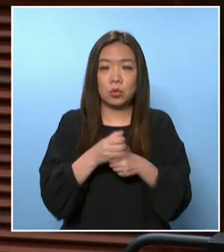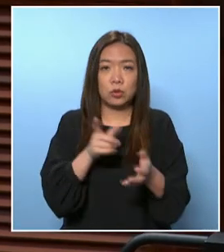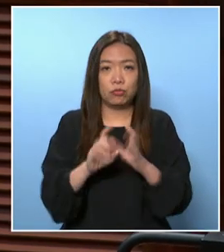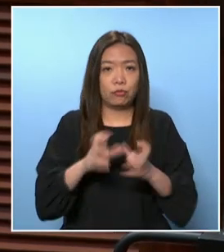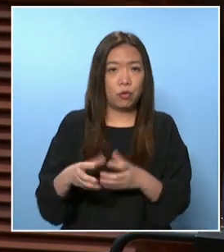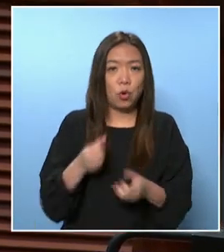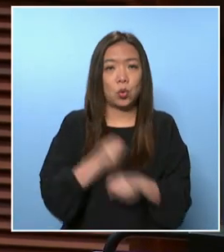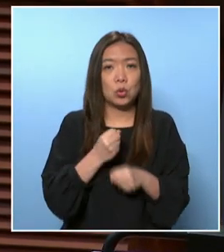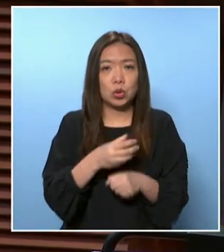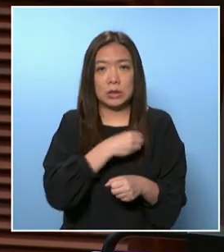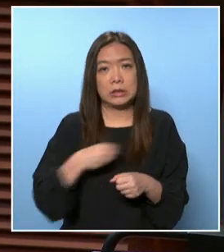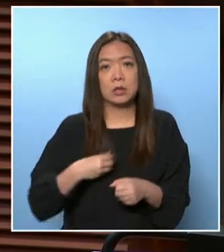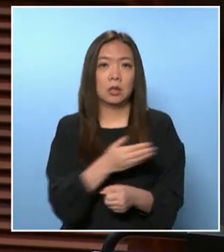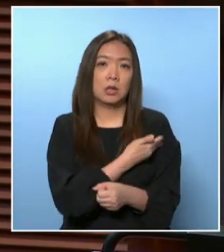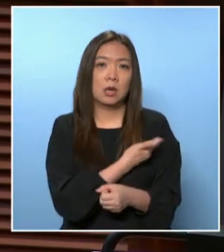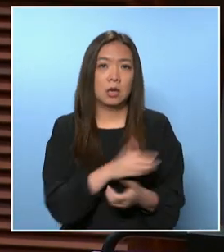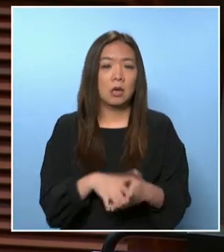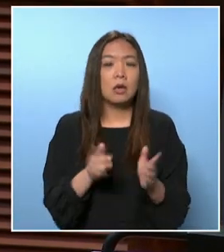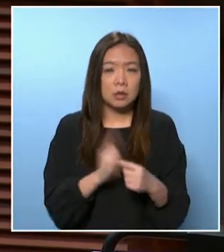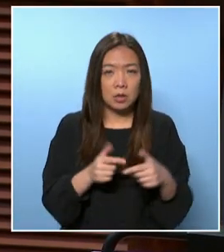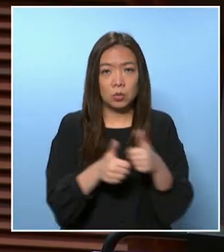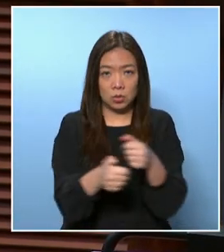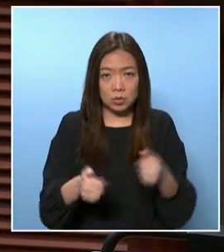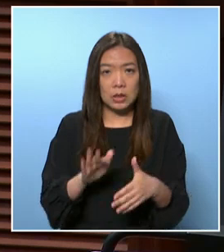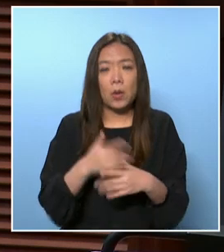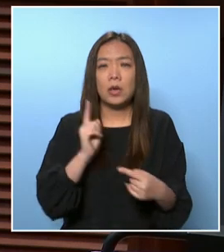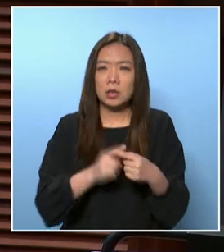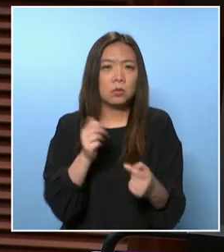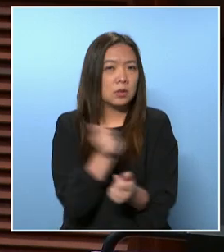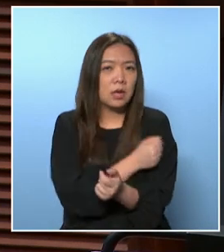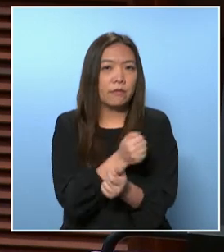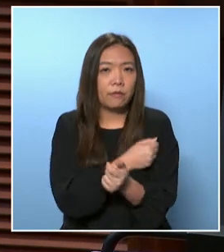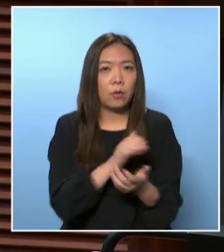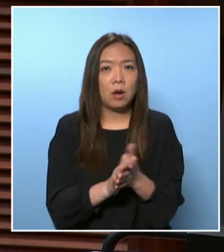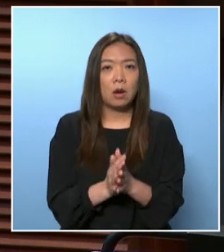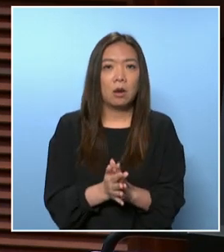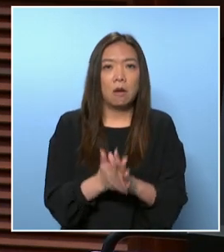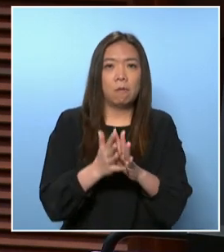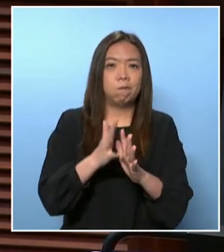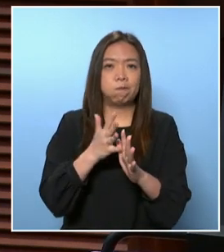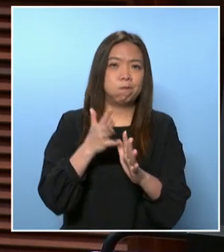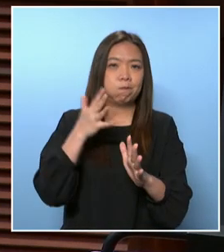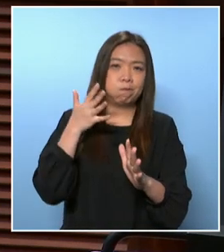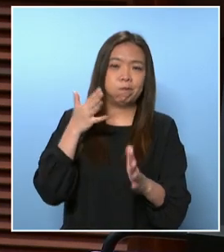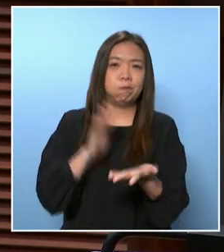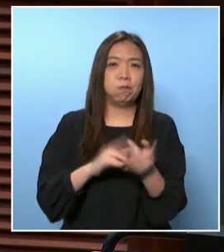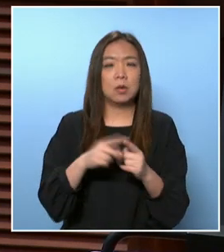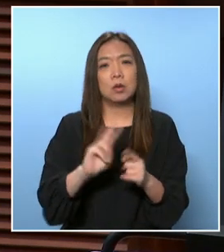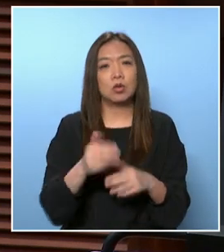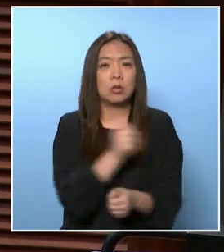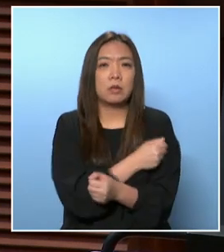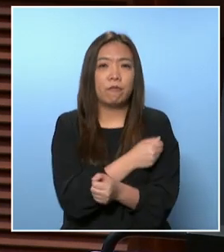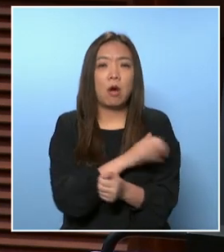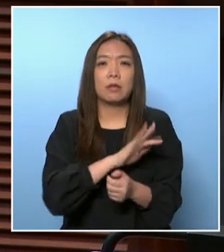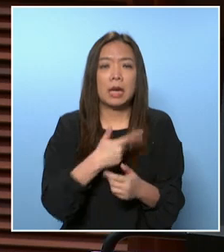for the hospital authority, those who are working on the front line and also in the middle rank, they are working